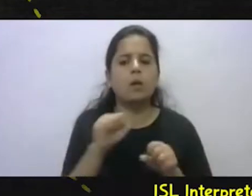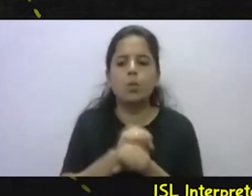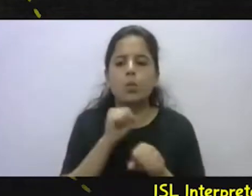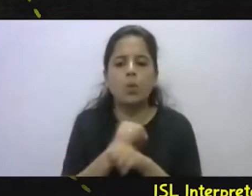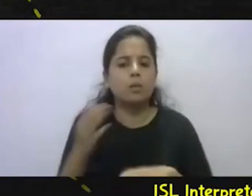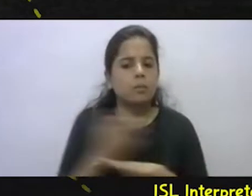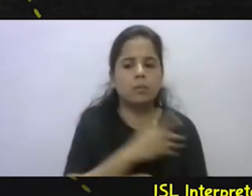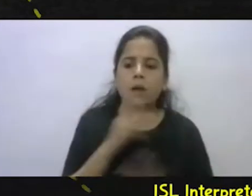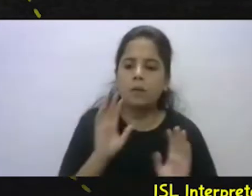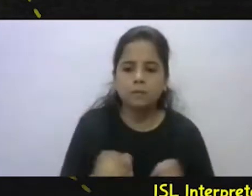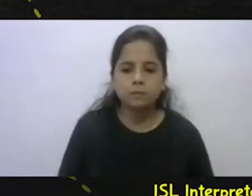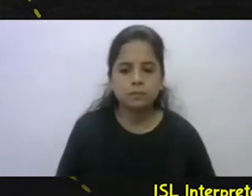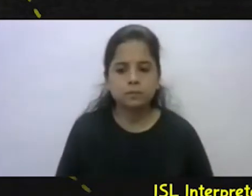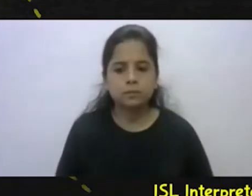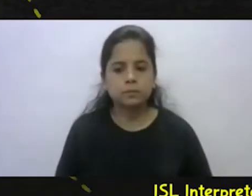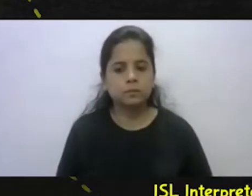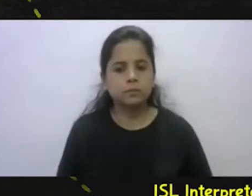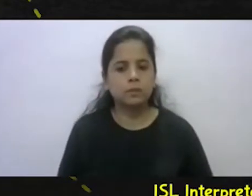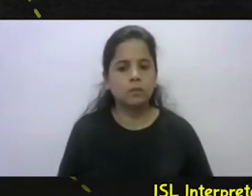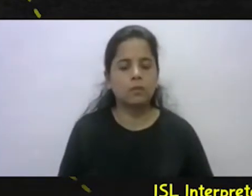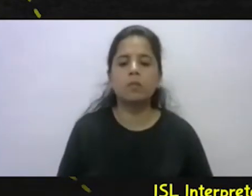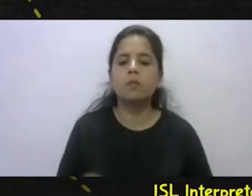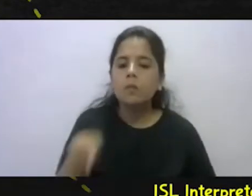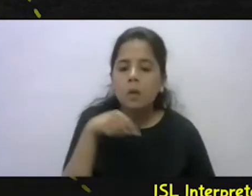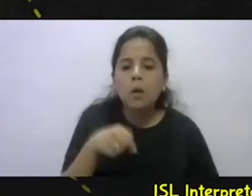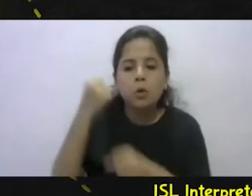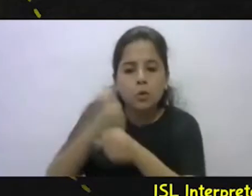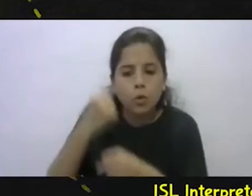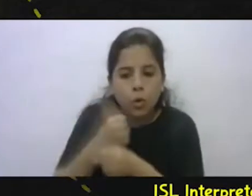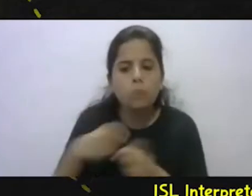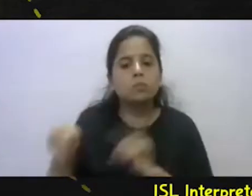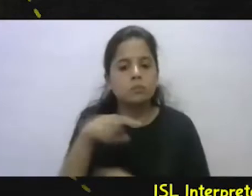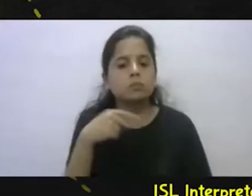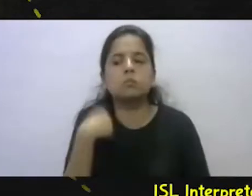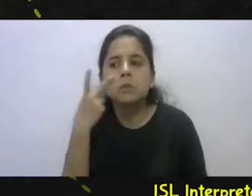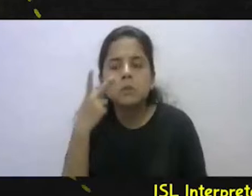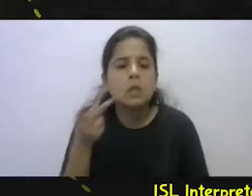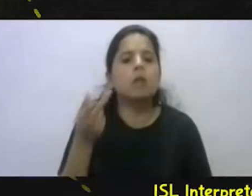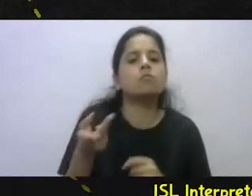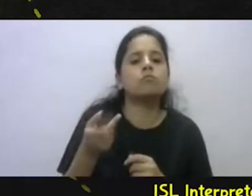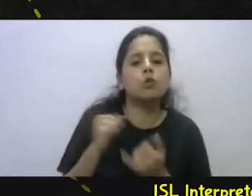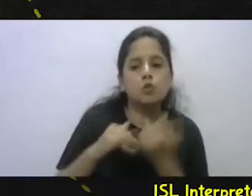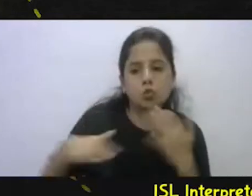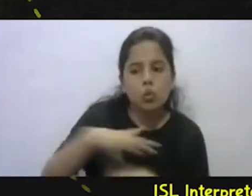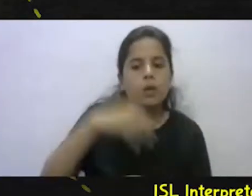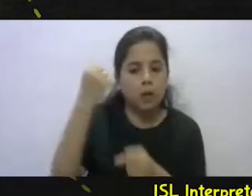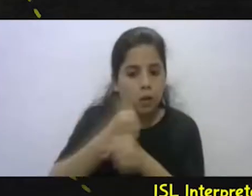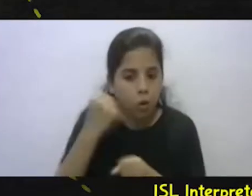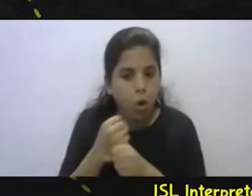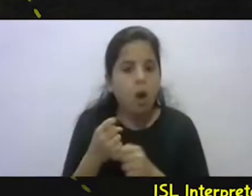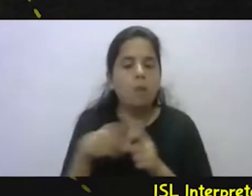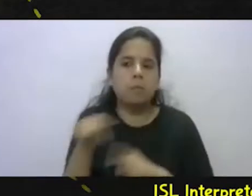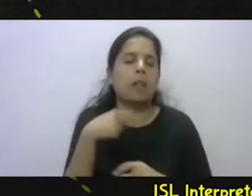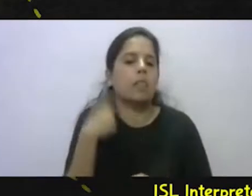and a lot of other things needs to be done by the government, by society. Then only we can think of